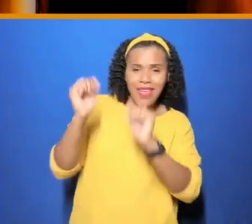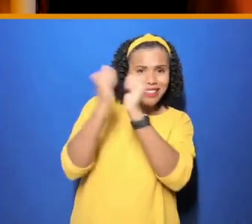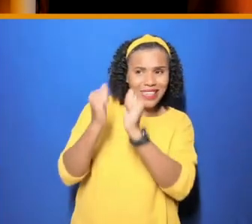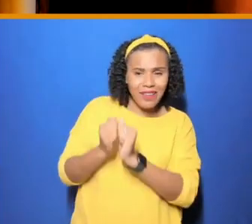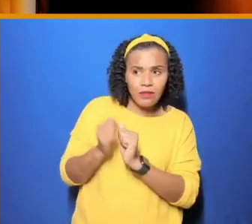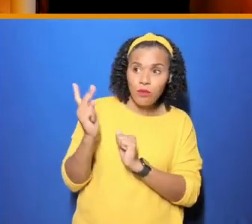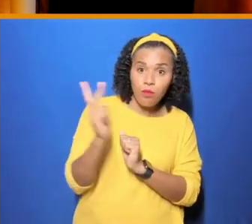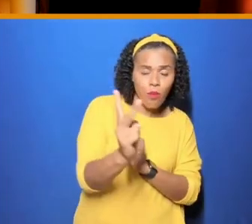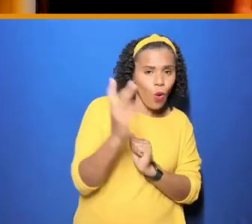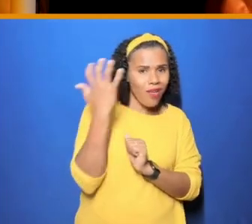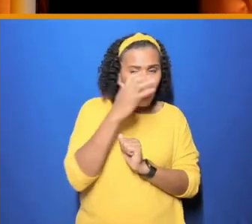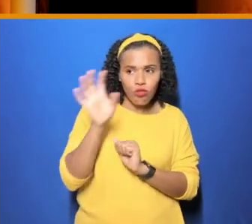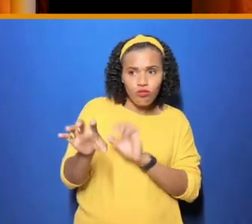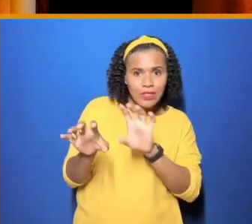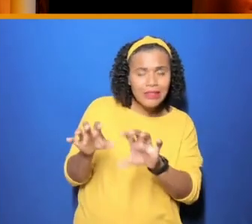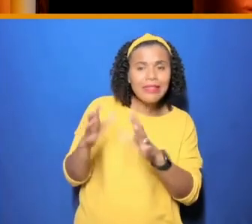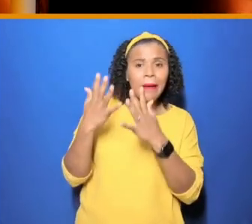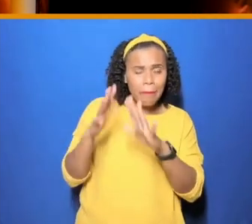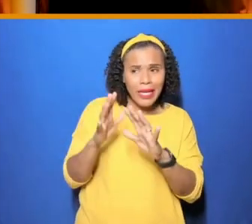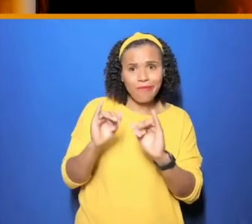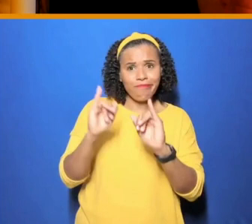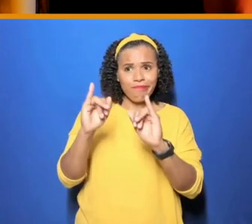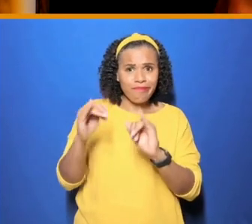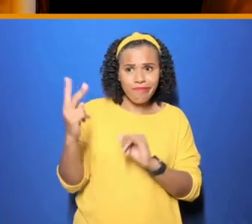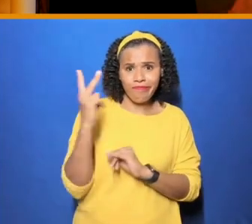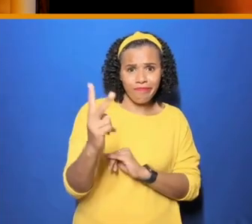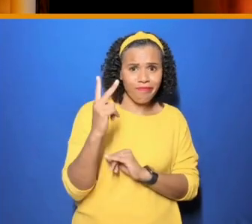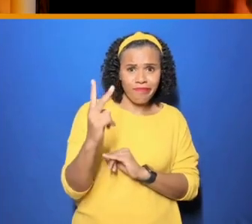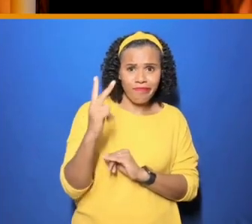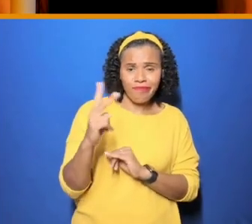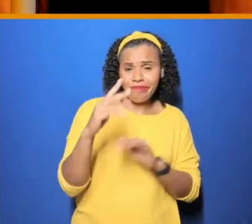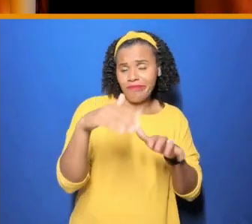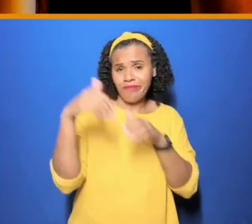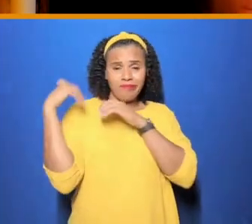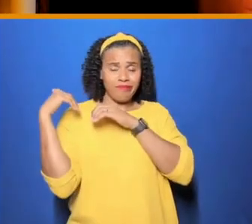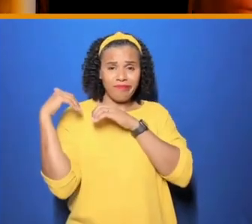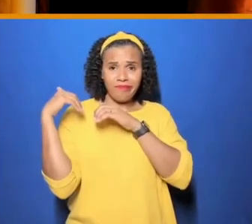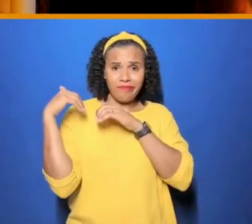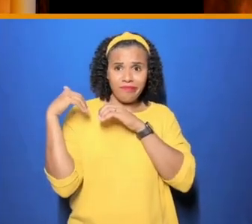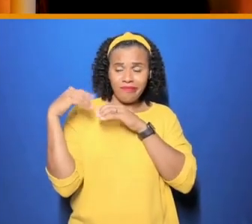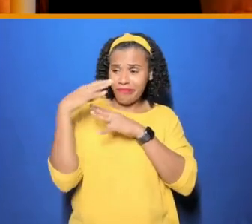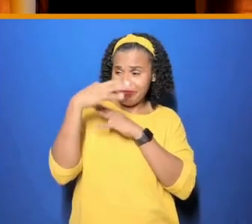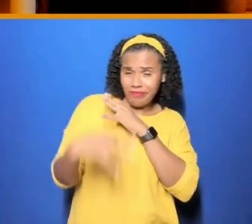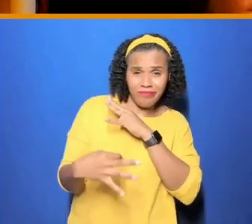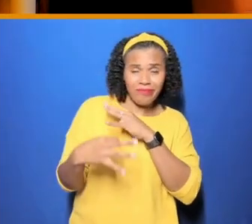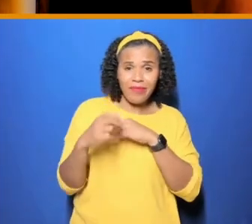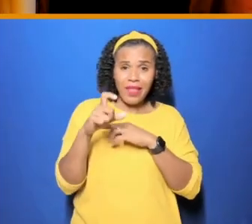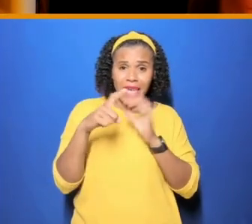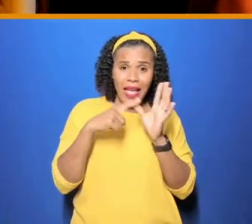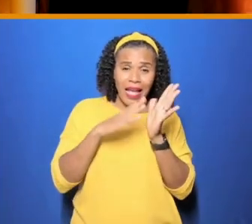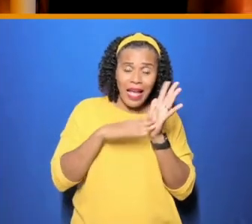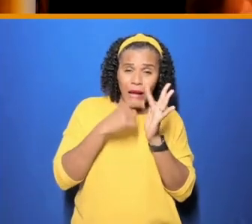have been subject to withdrawal of everything but arms privileges, Cameroon by the United